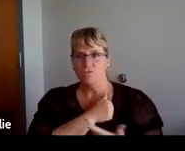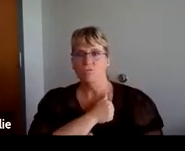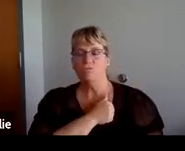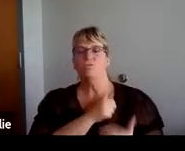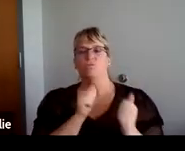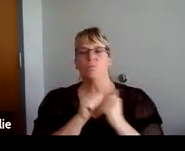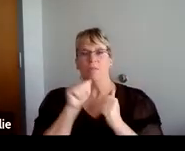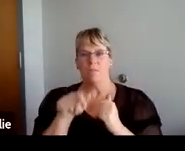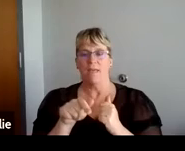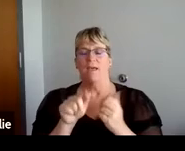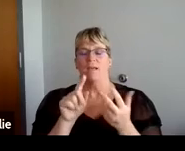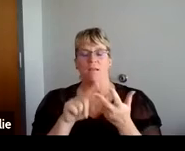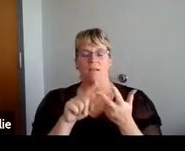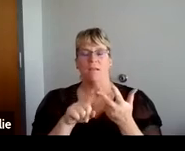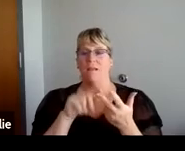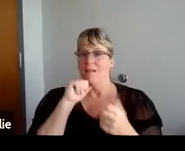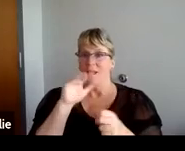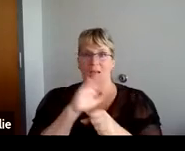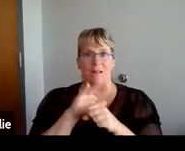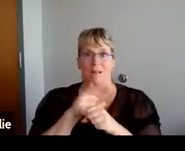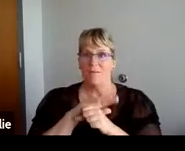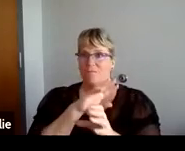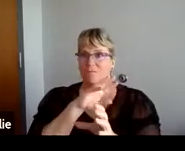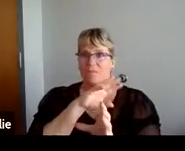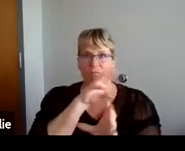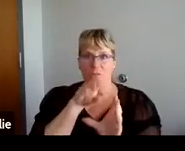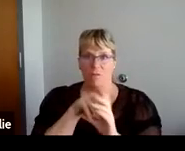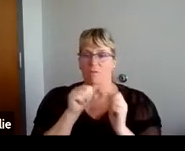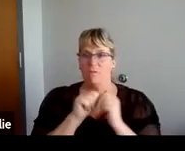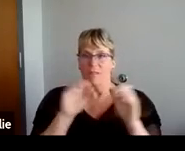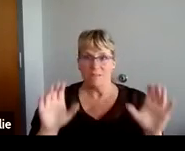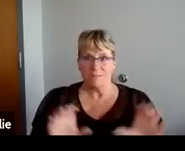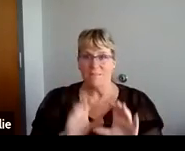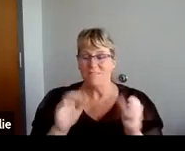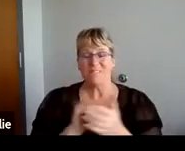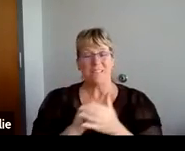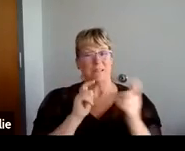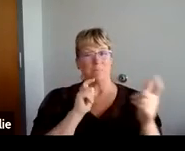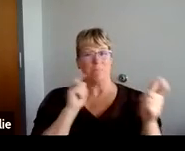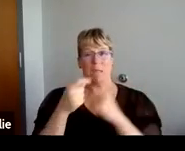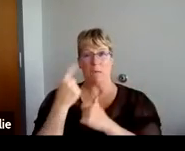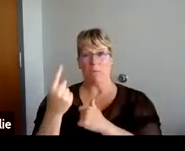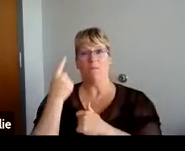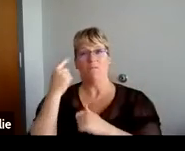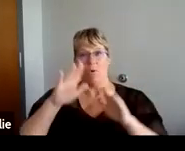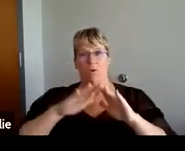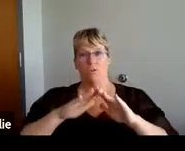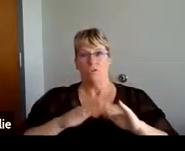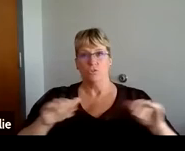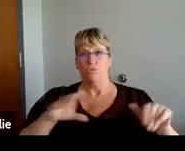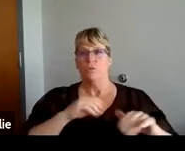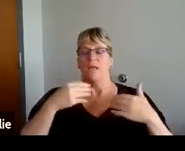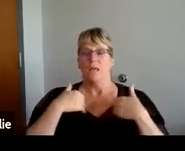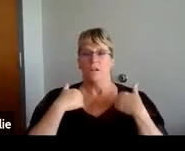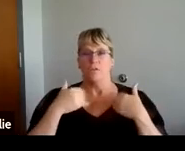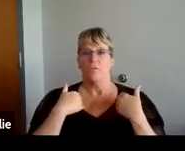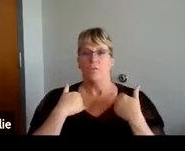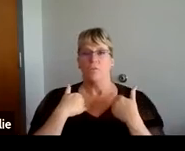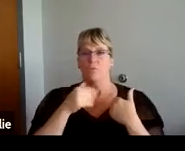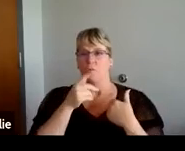disorder, lack of participation in activities is a big one for children and youth who enter